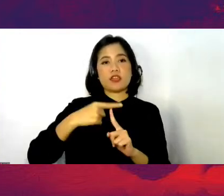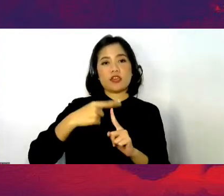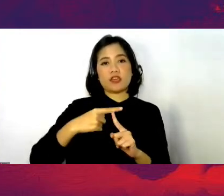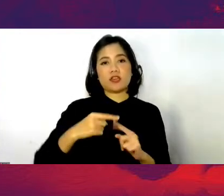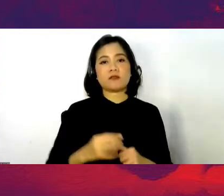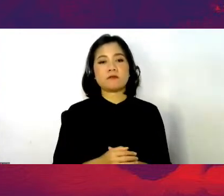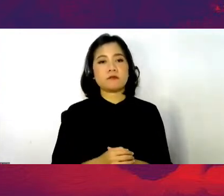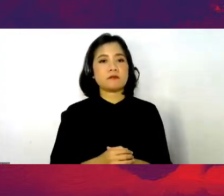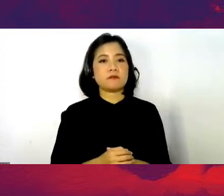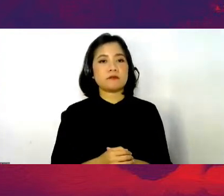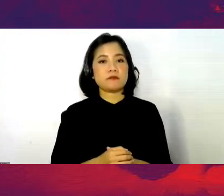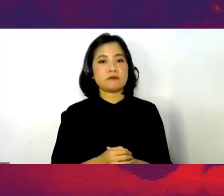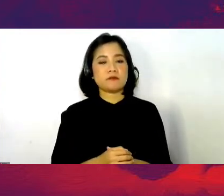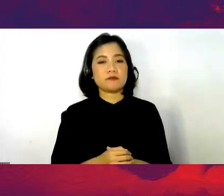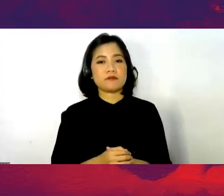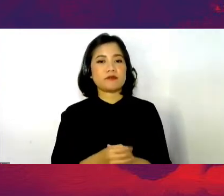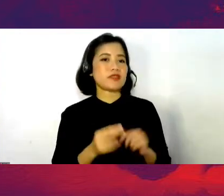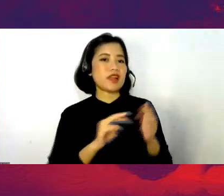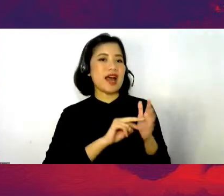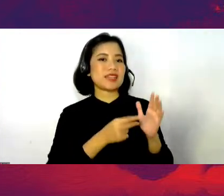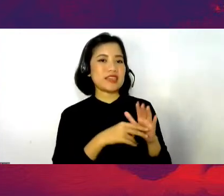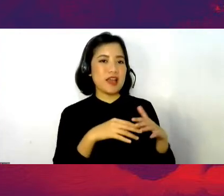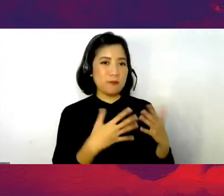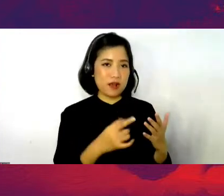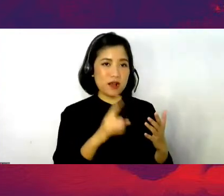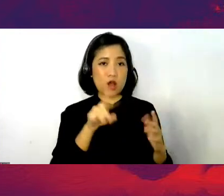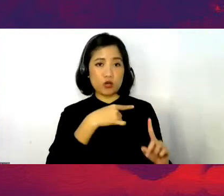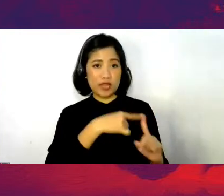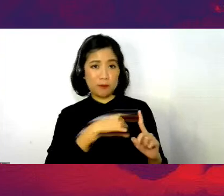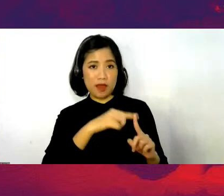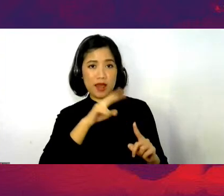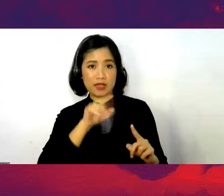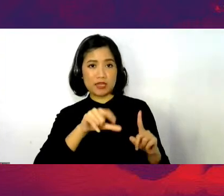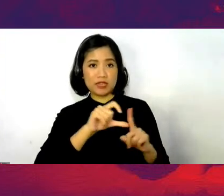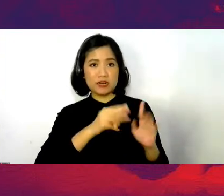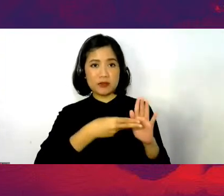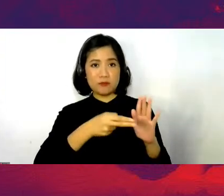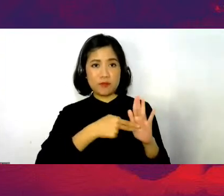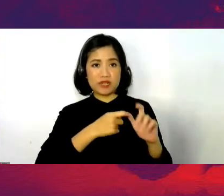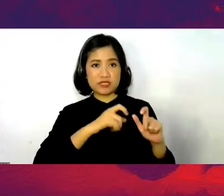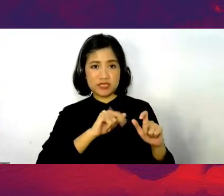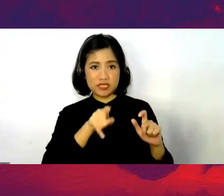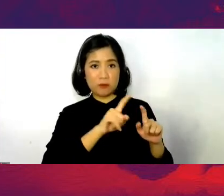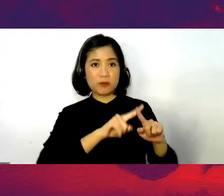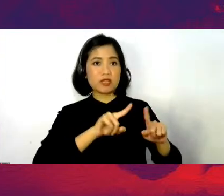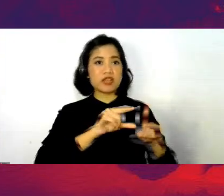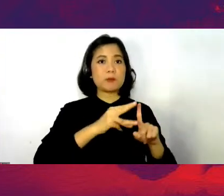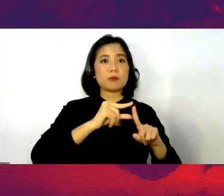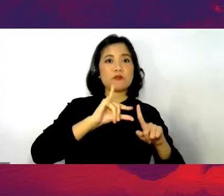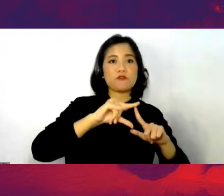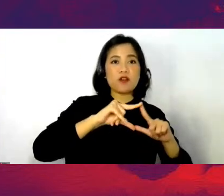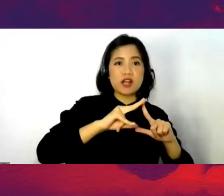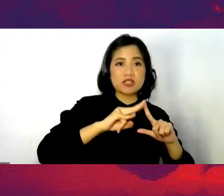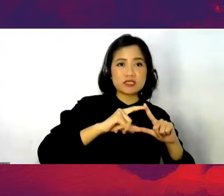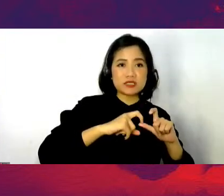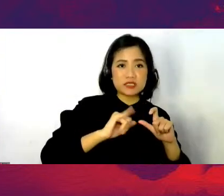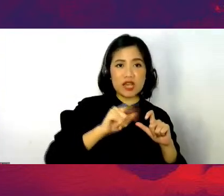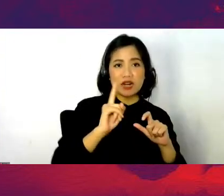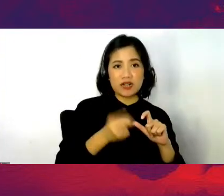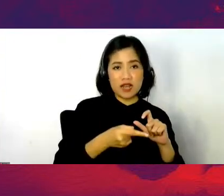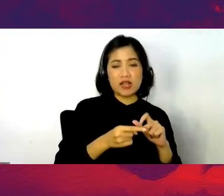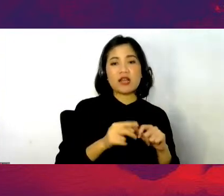censored deprivation matrix with 0, where we zero out that extra deprivation. Yes, this person's